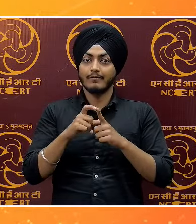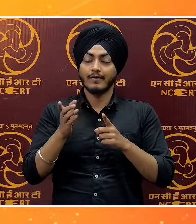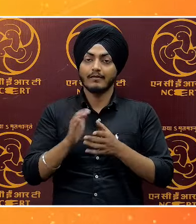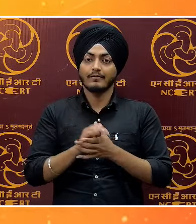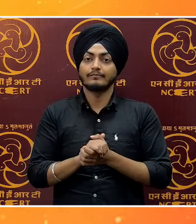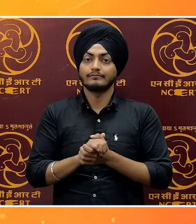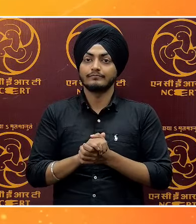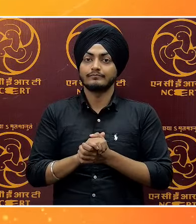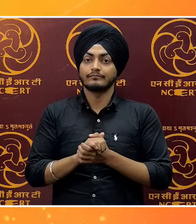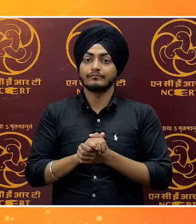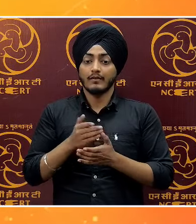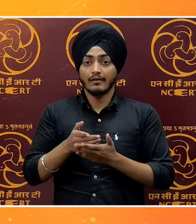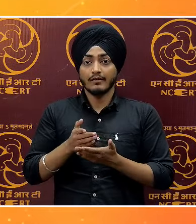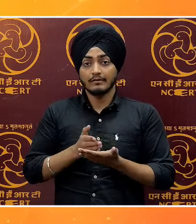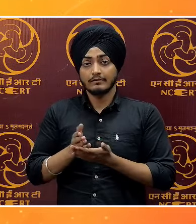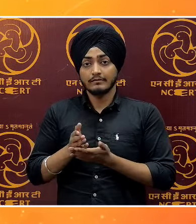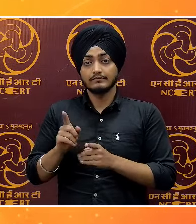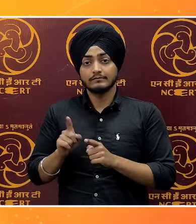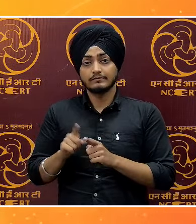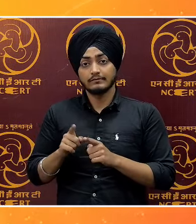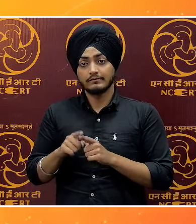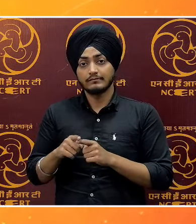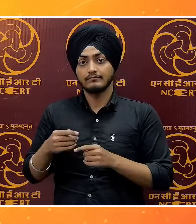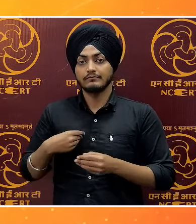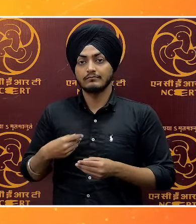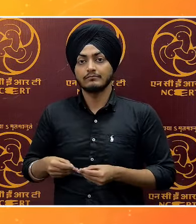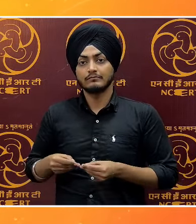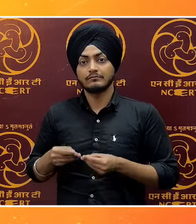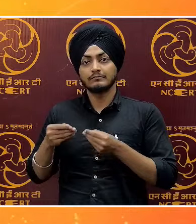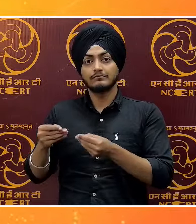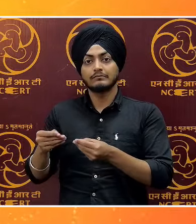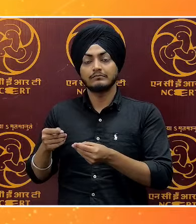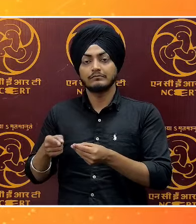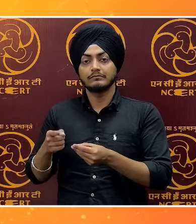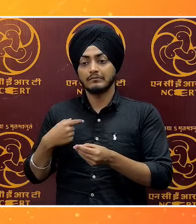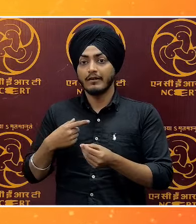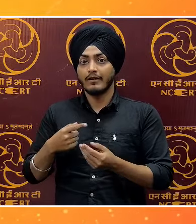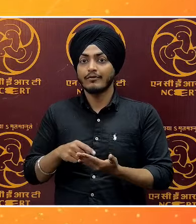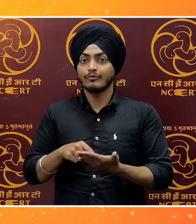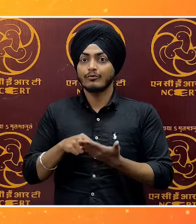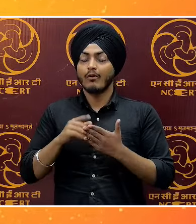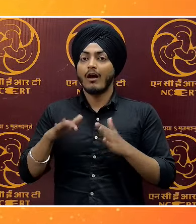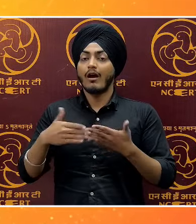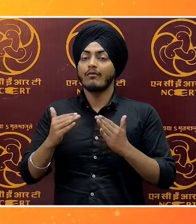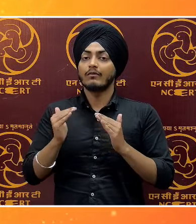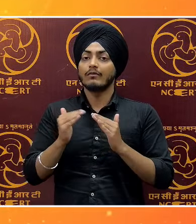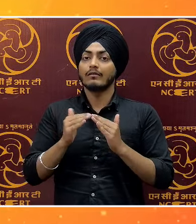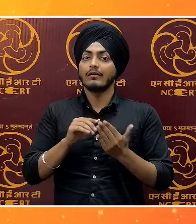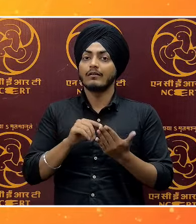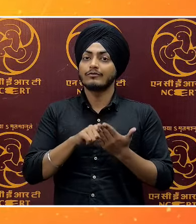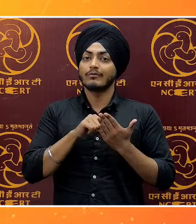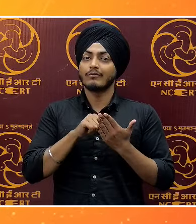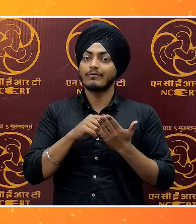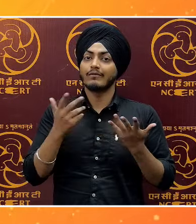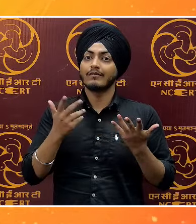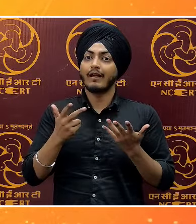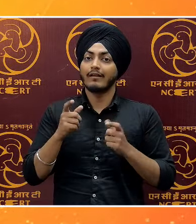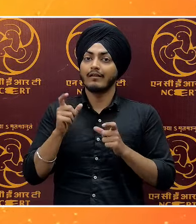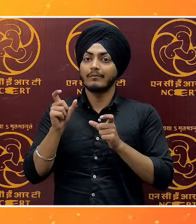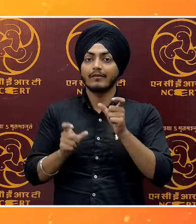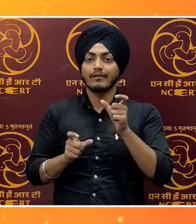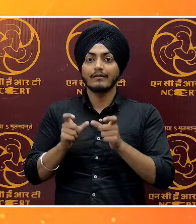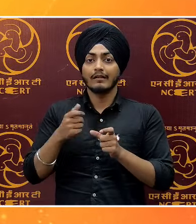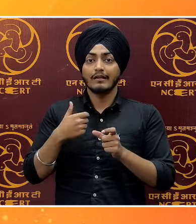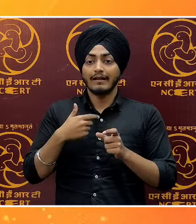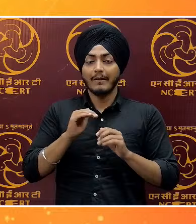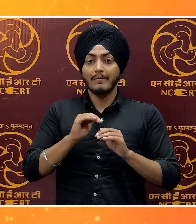So in this way, we can give an exposure of house. Definitely, we all live in the house, but Yeah. students love it when the